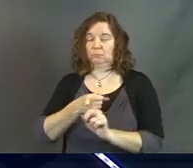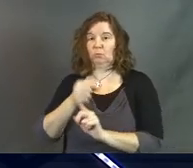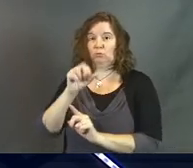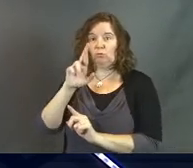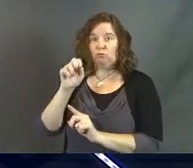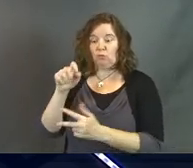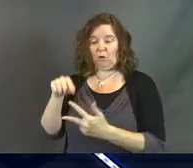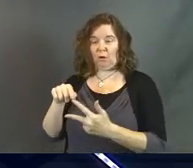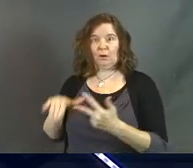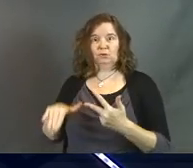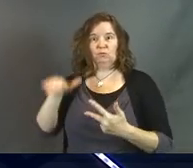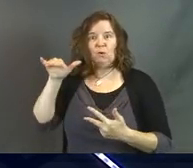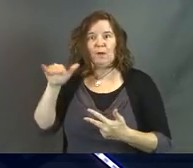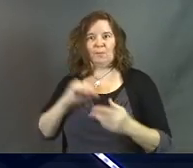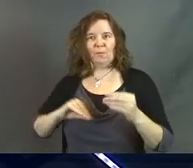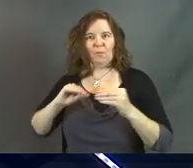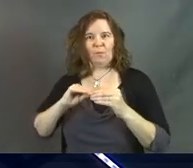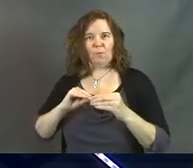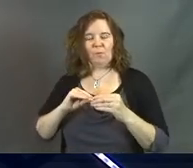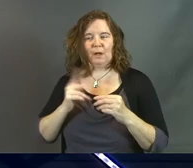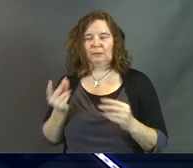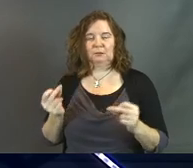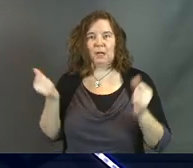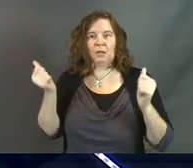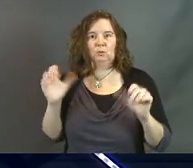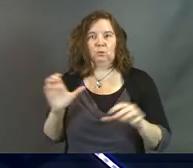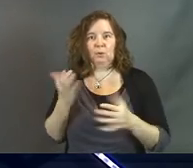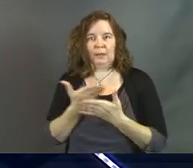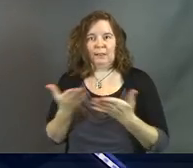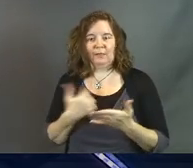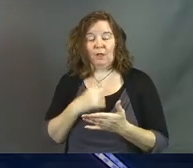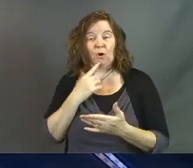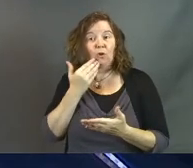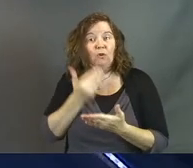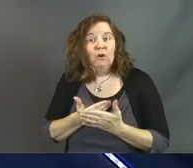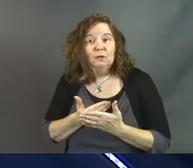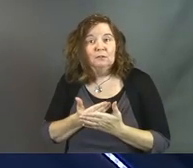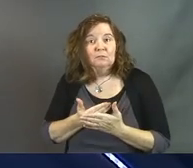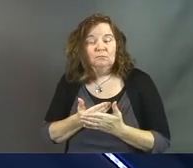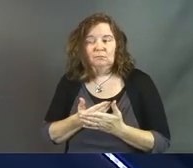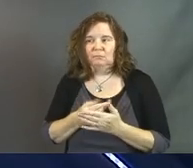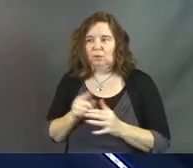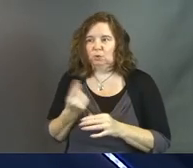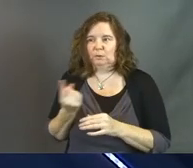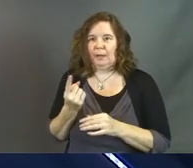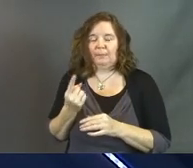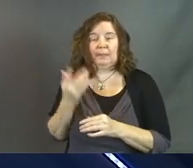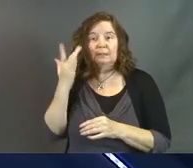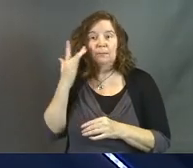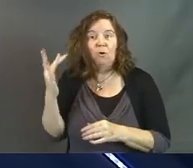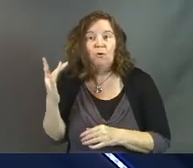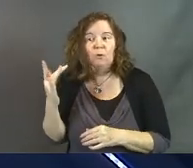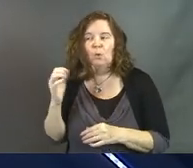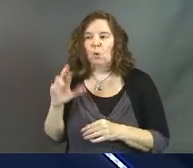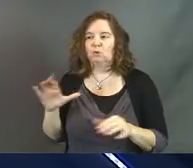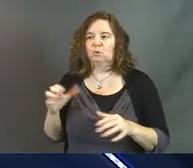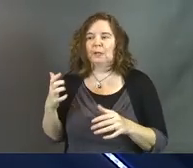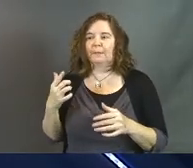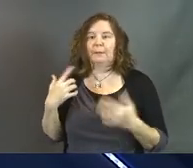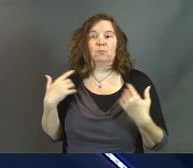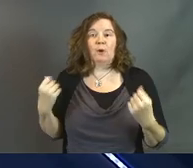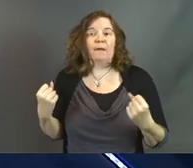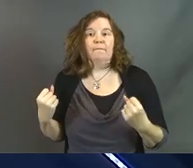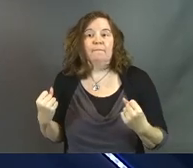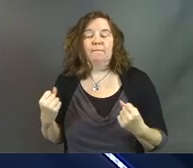Ron has grown up a little bit, and he'll suddenly do things that are good. He'll do something smart, or he'll do